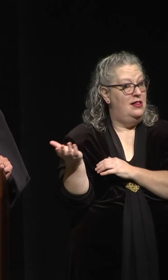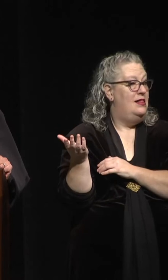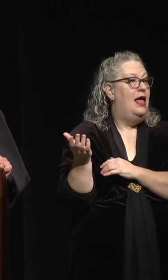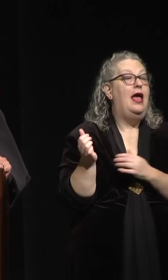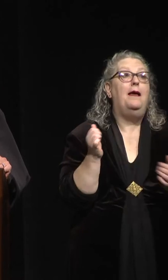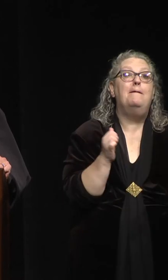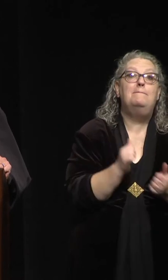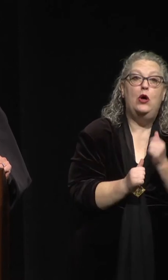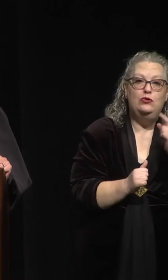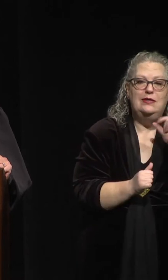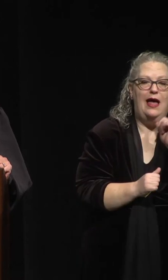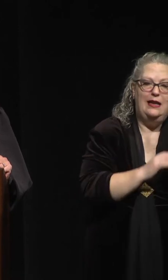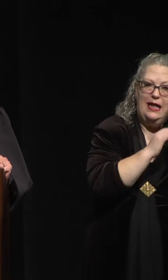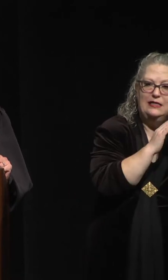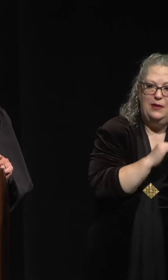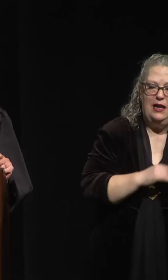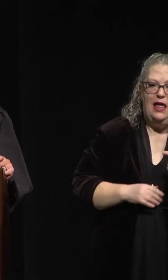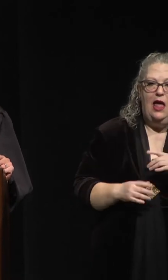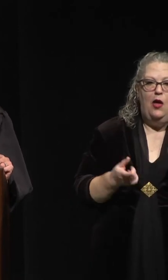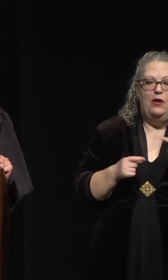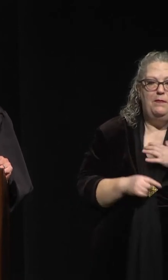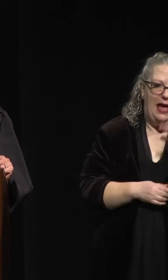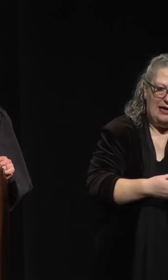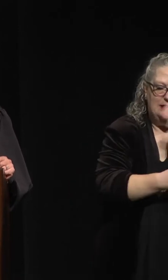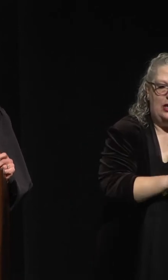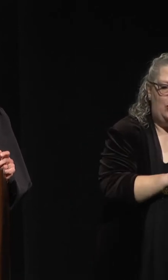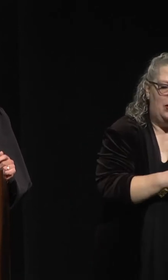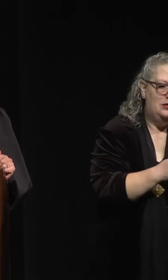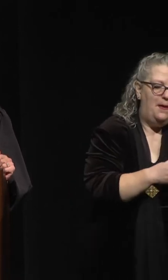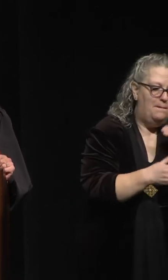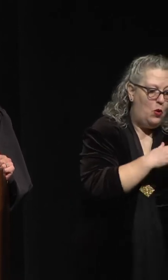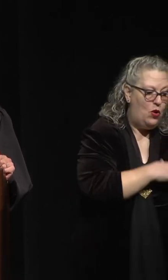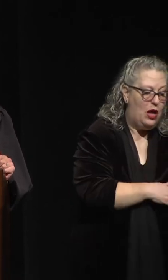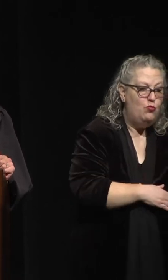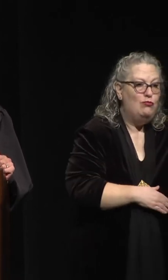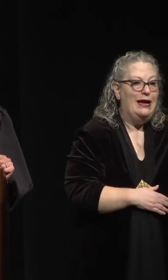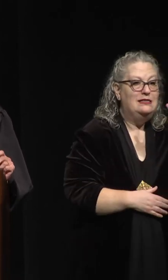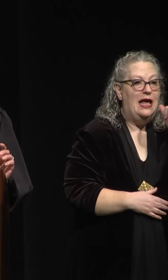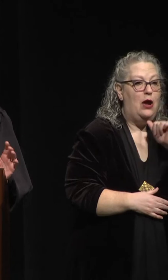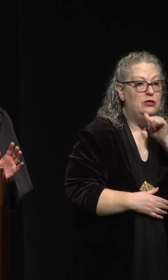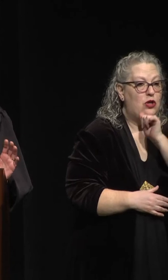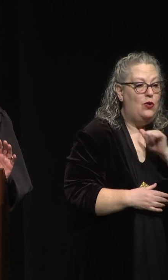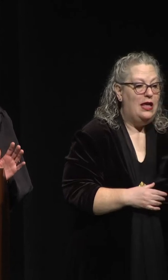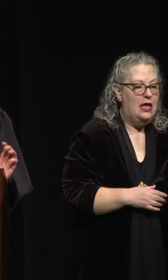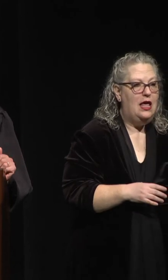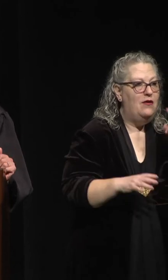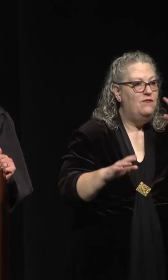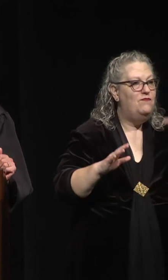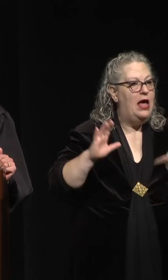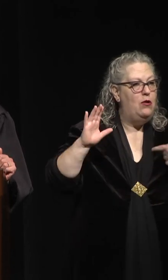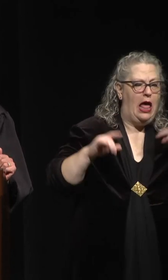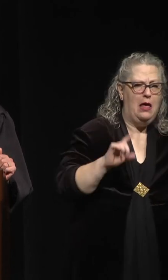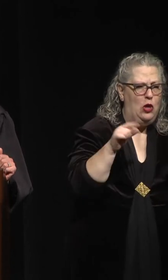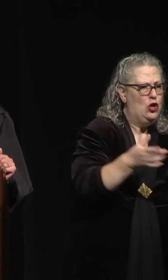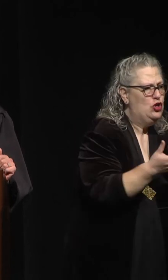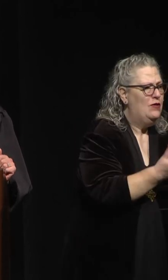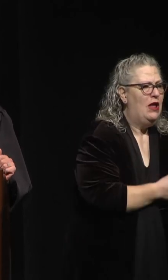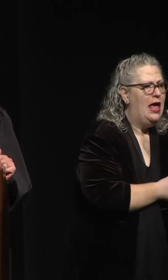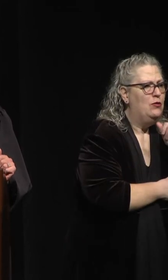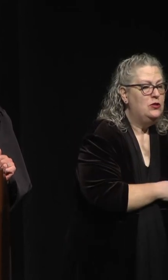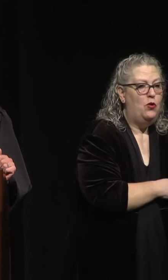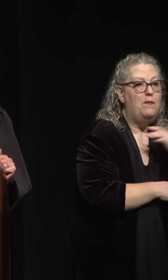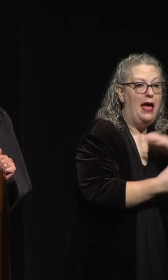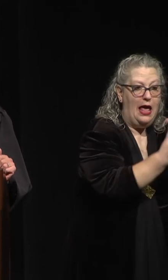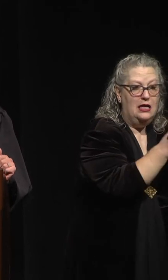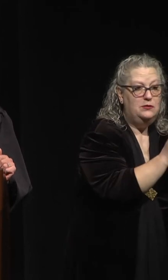And most unexpectedly, when my son, who was born and raised in Arizona, and who vowed he would go to the University of Arizona where my